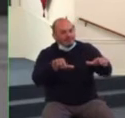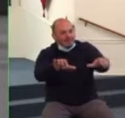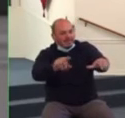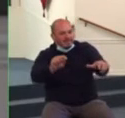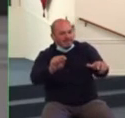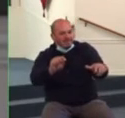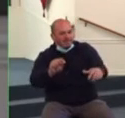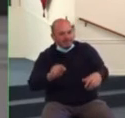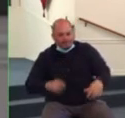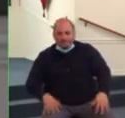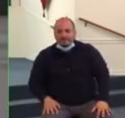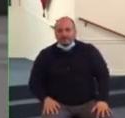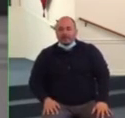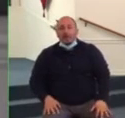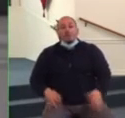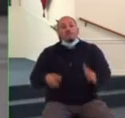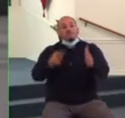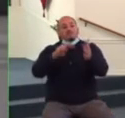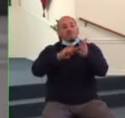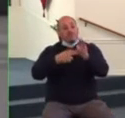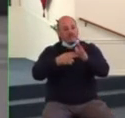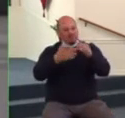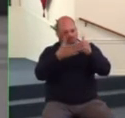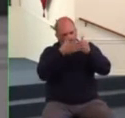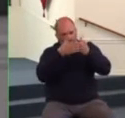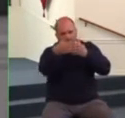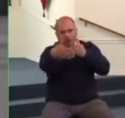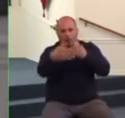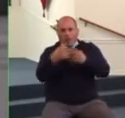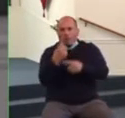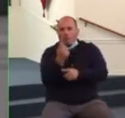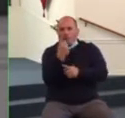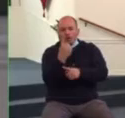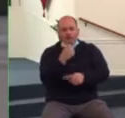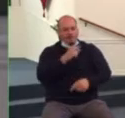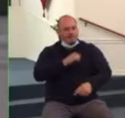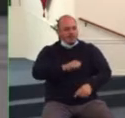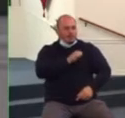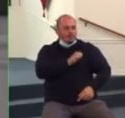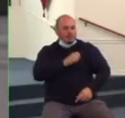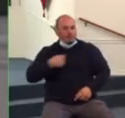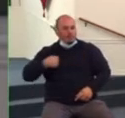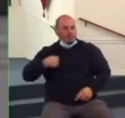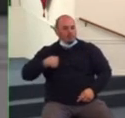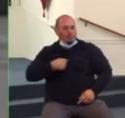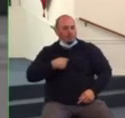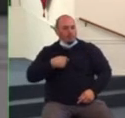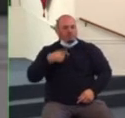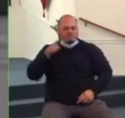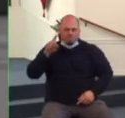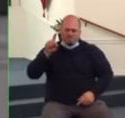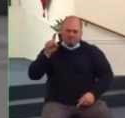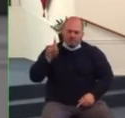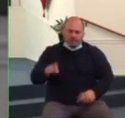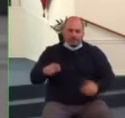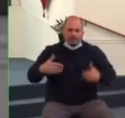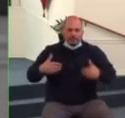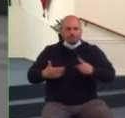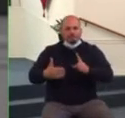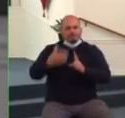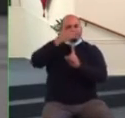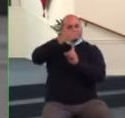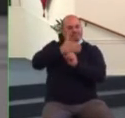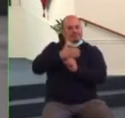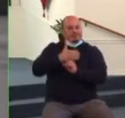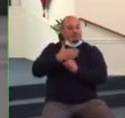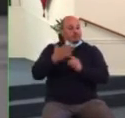absolutely have to have if we're going to follow Jesus. It's a cross-centered attitude, meaning that it's